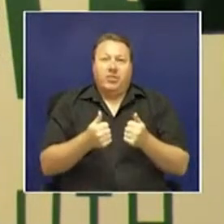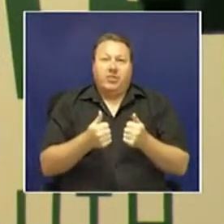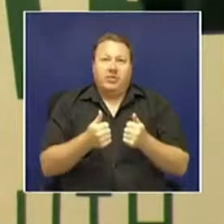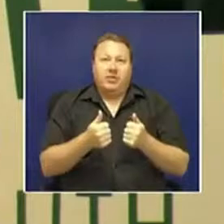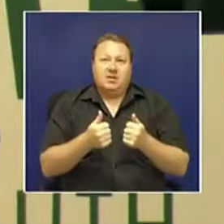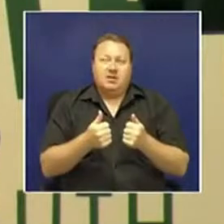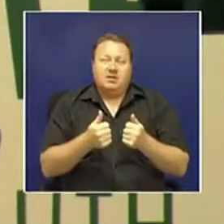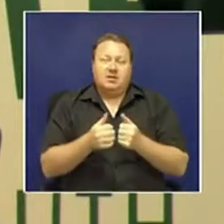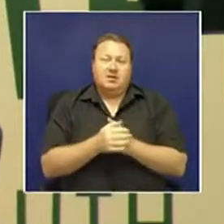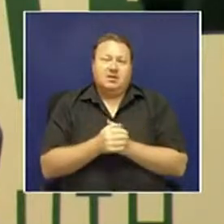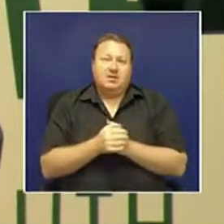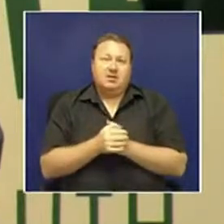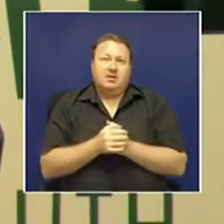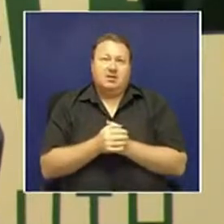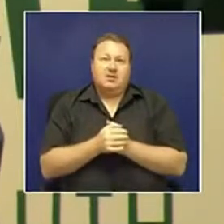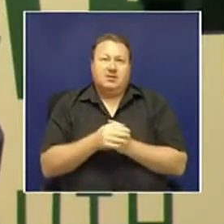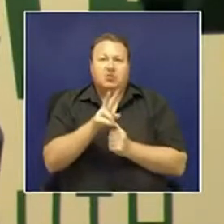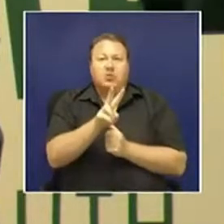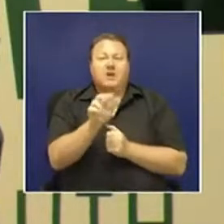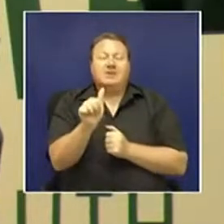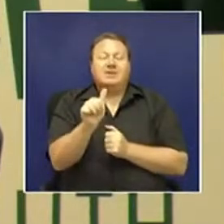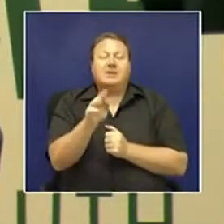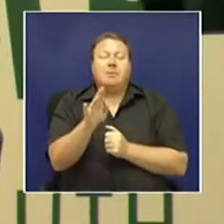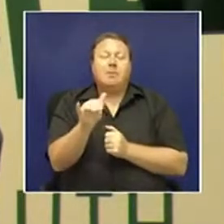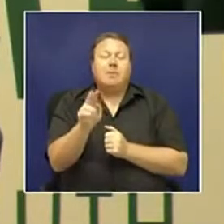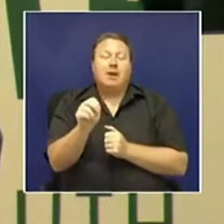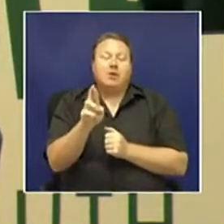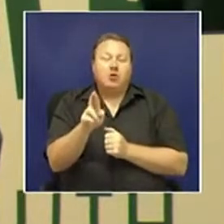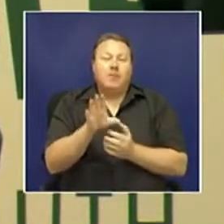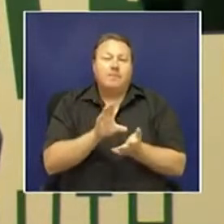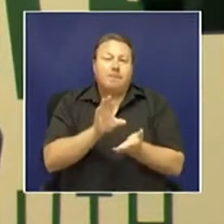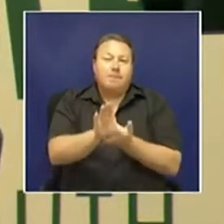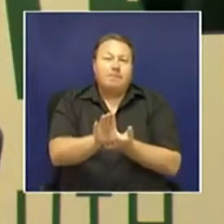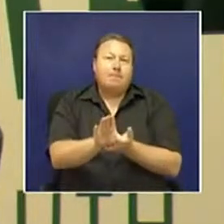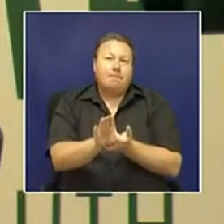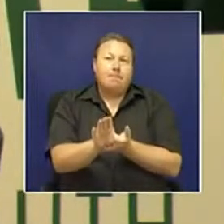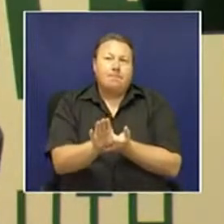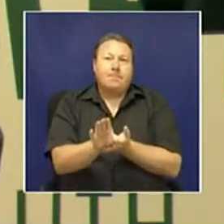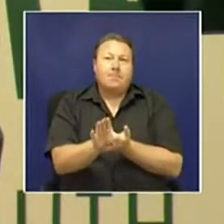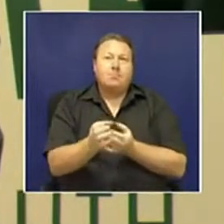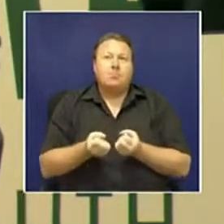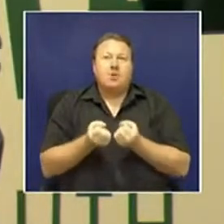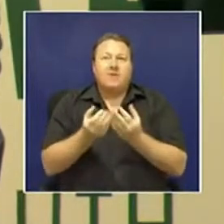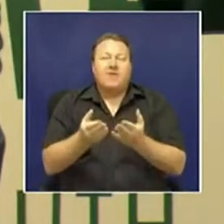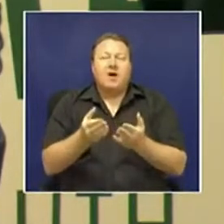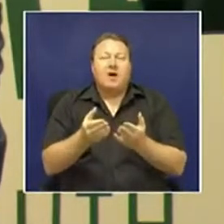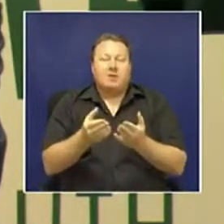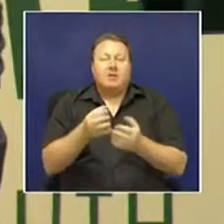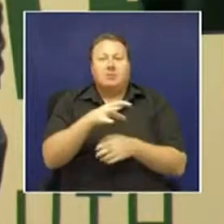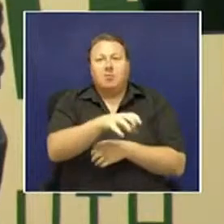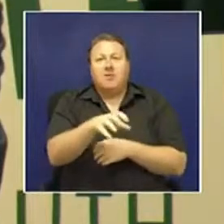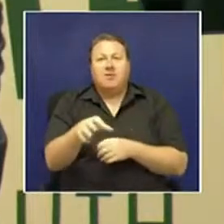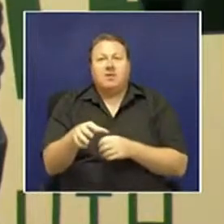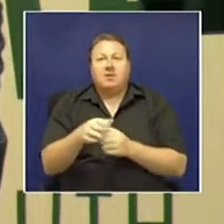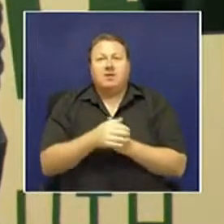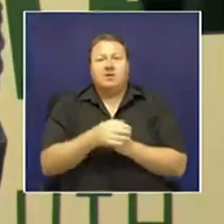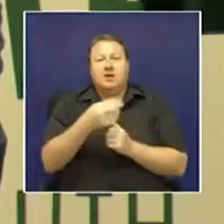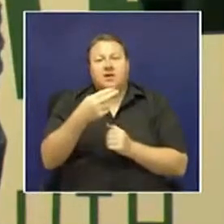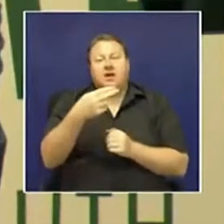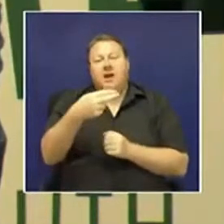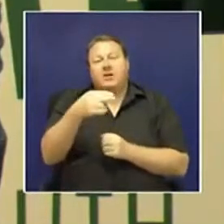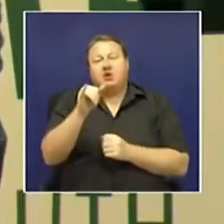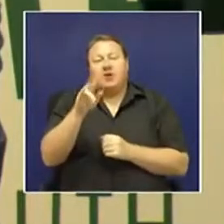Madam Speaker, 26 billion rand is allocated to provide provinces to bolster our HIV/AIDS